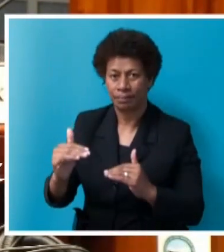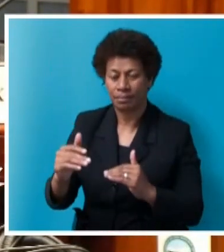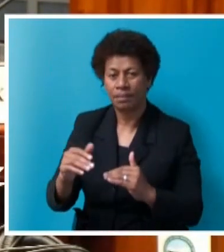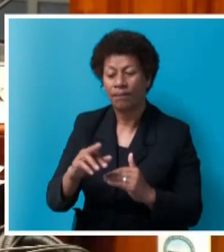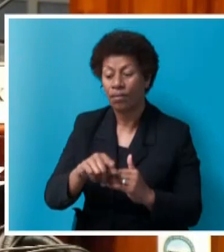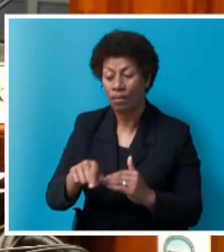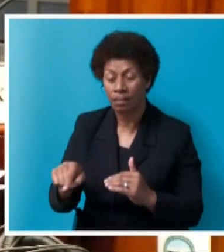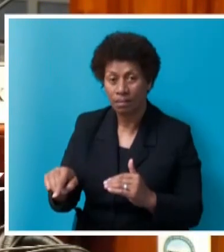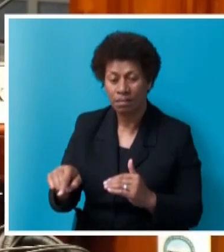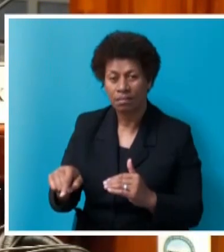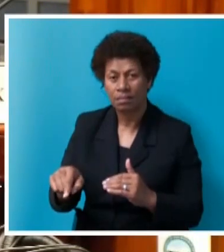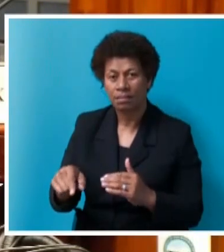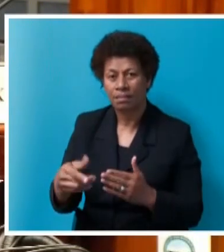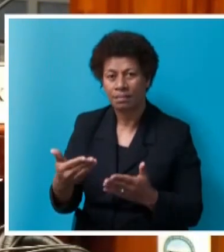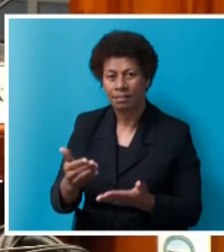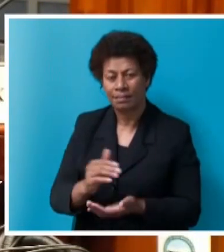adopting airborne